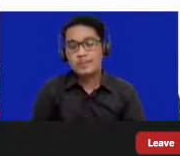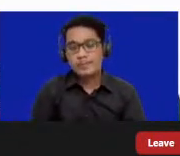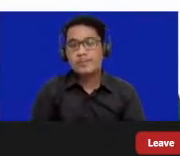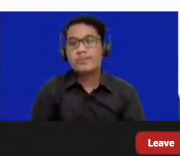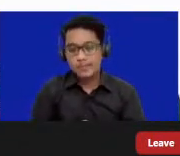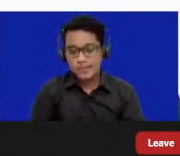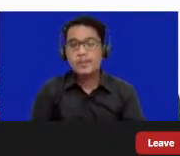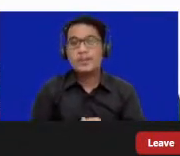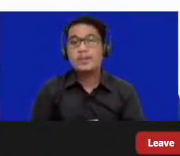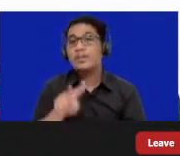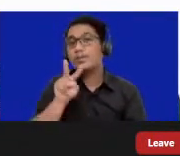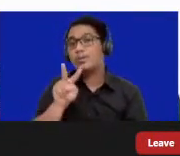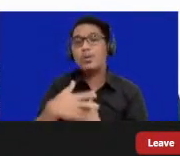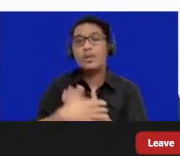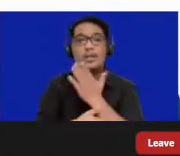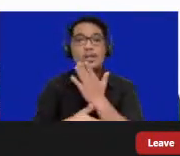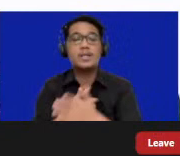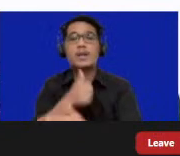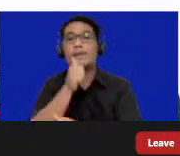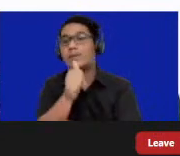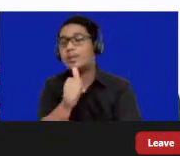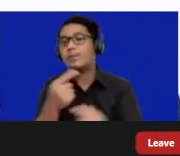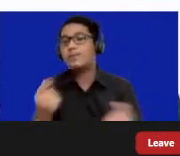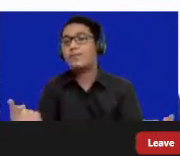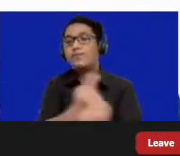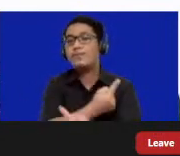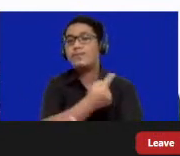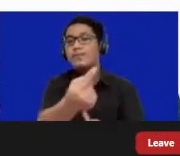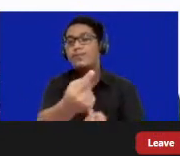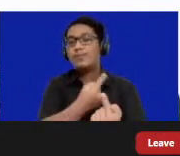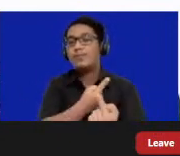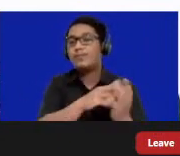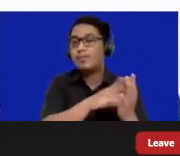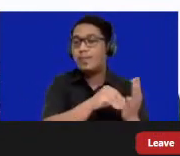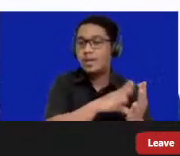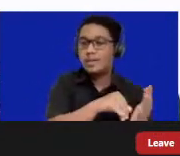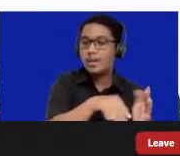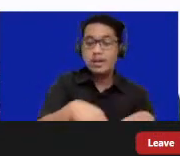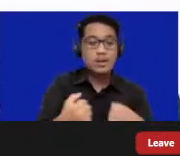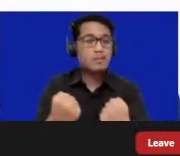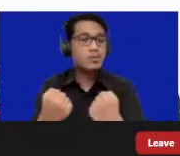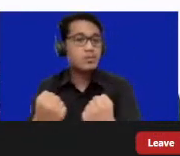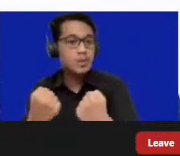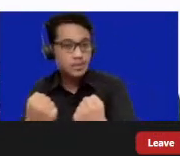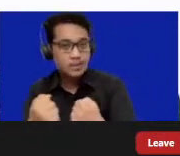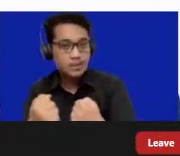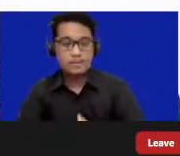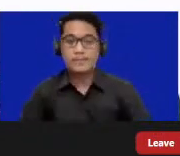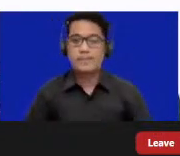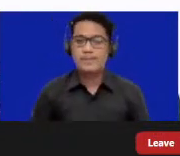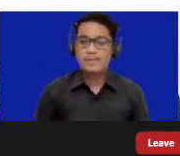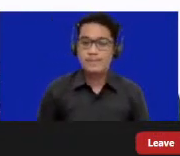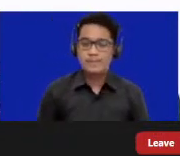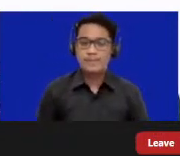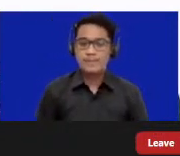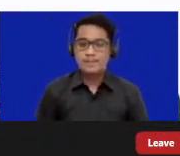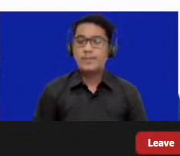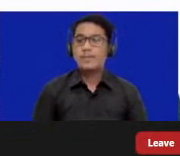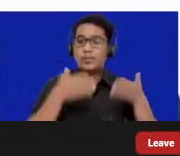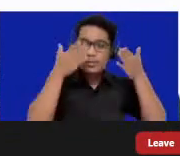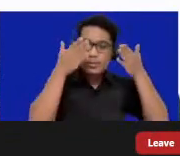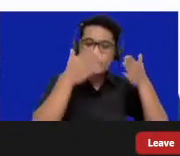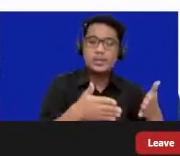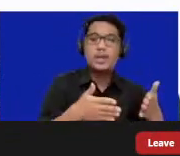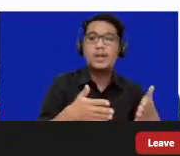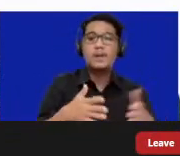can also further strengthen on, is what is the role of private sector in all these